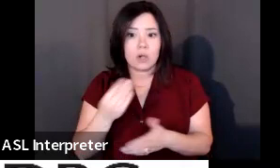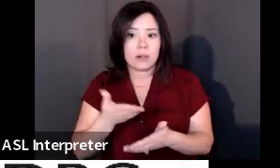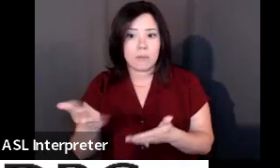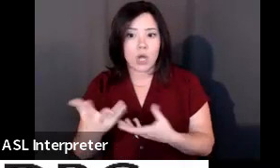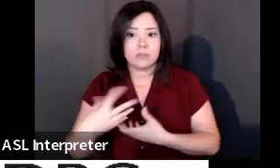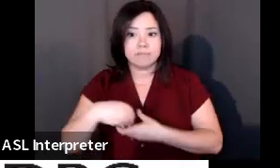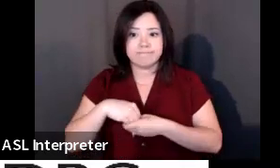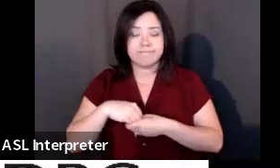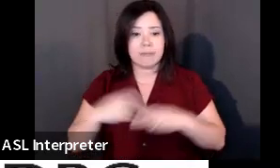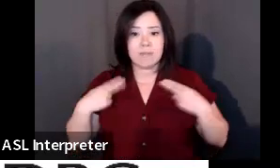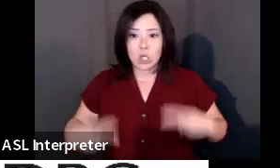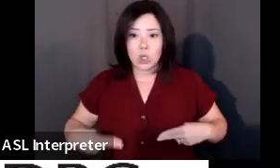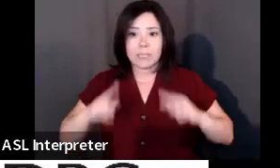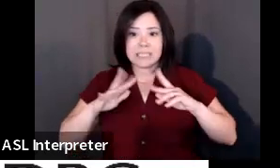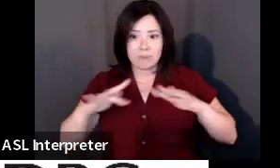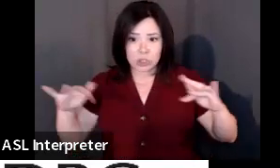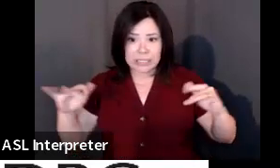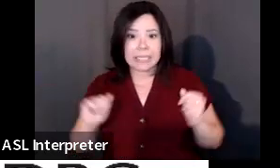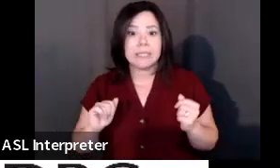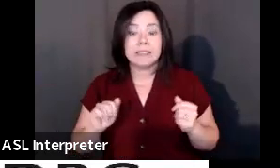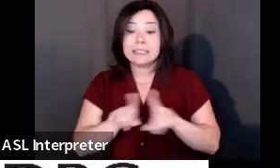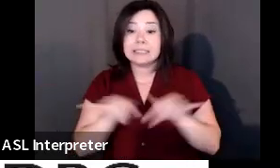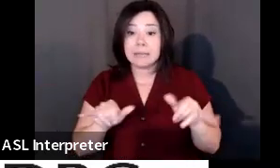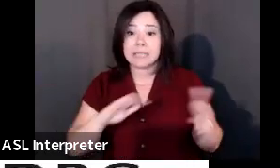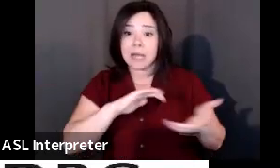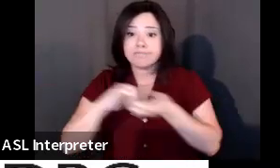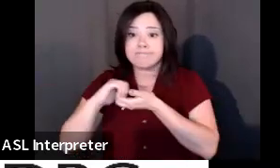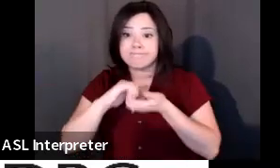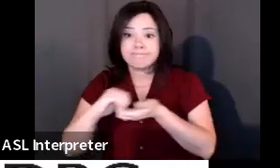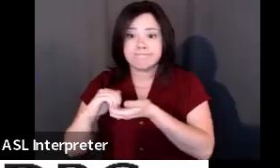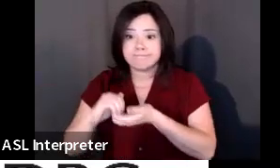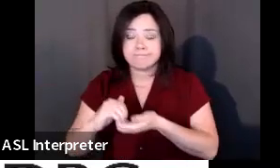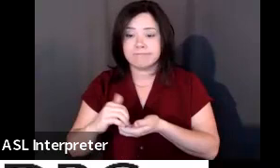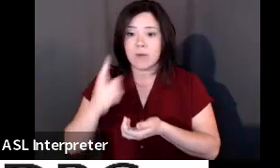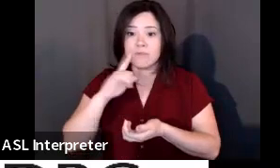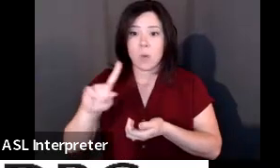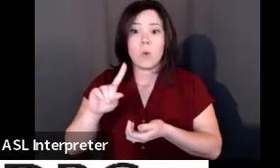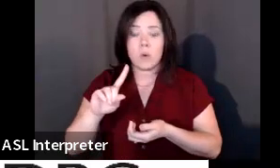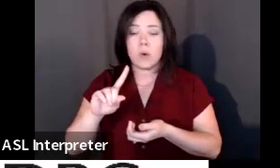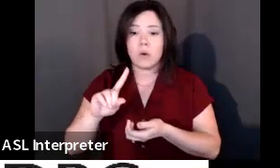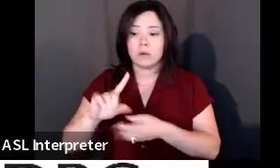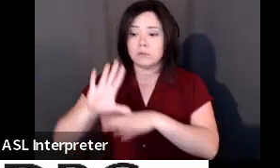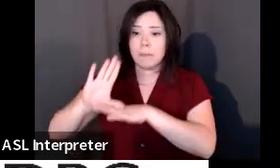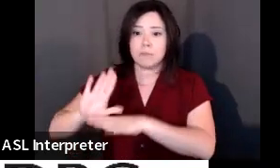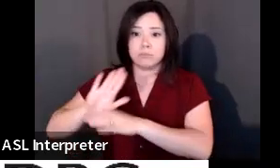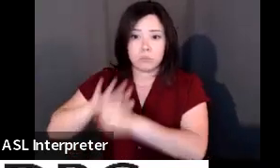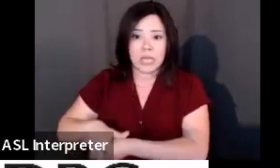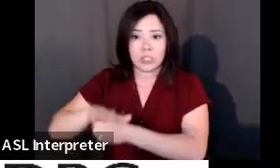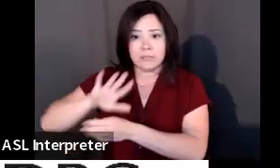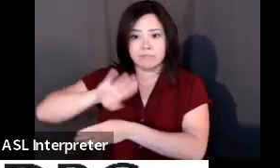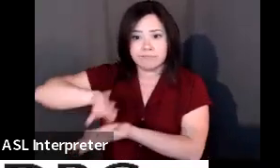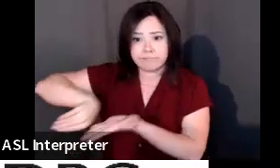of human diversity while collaborating to dismantle all forms of oppression. And then on this slide, we also have